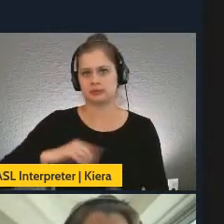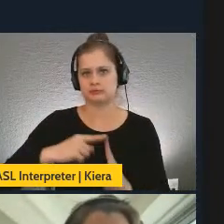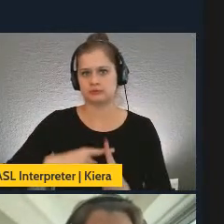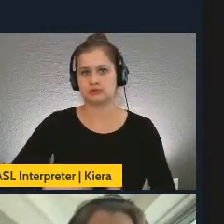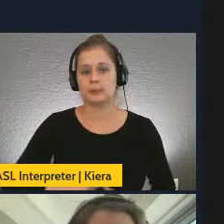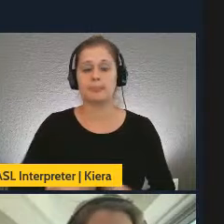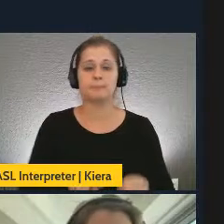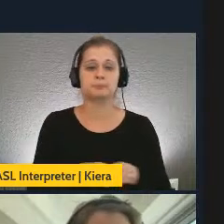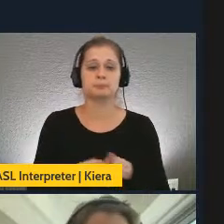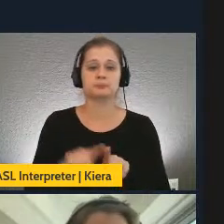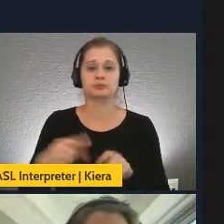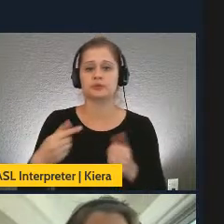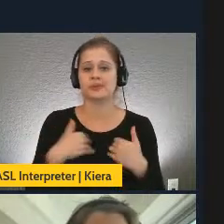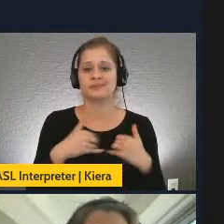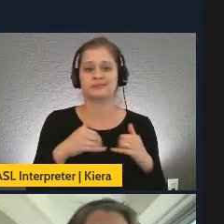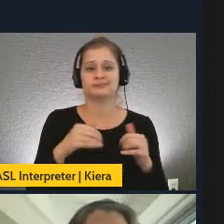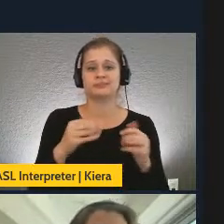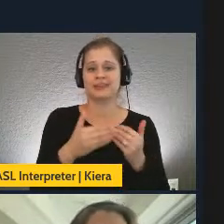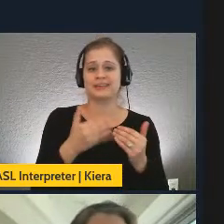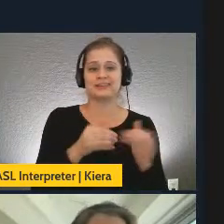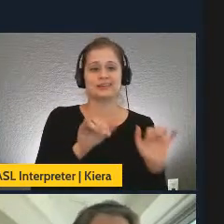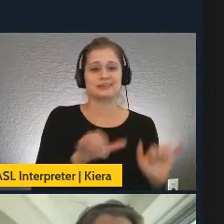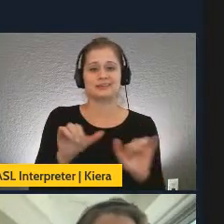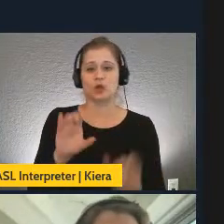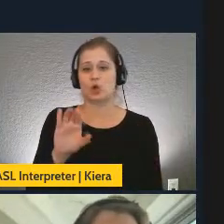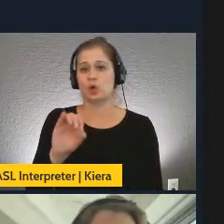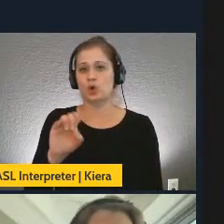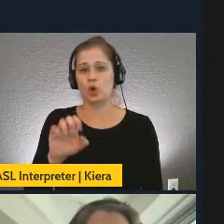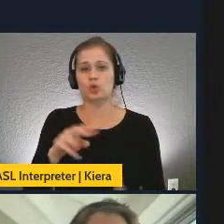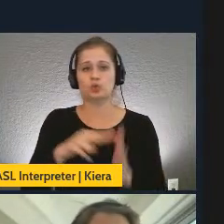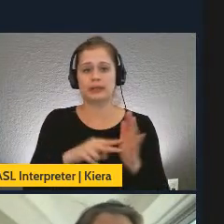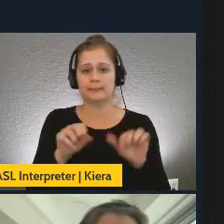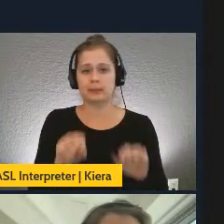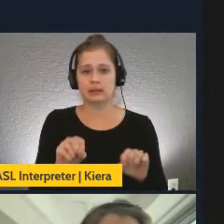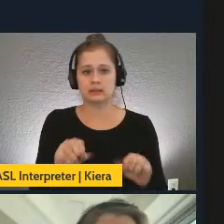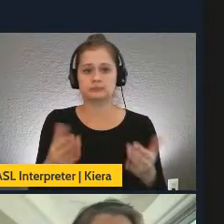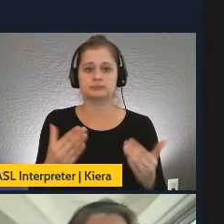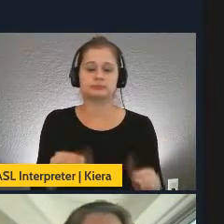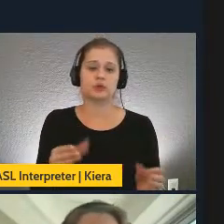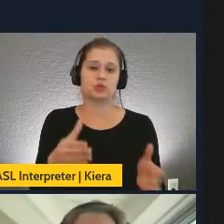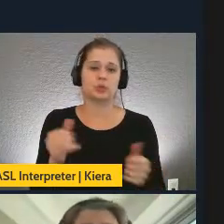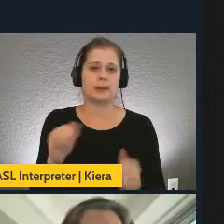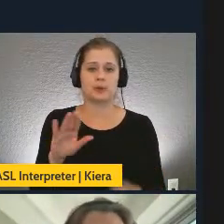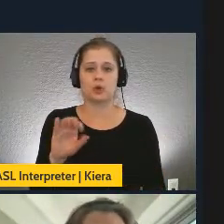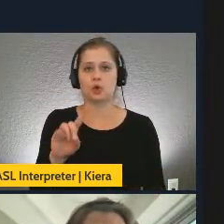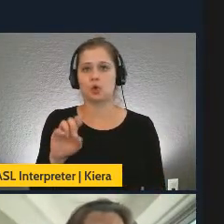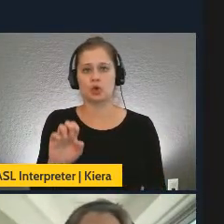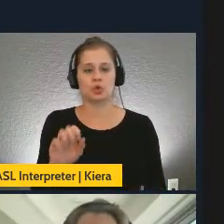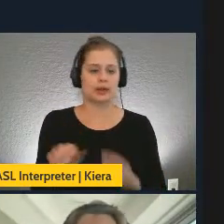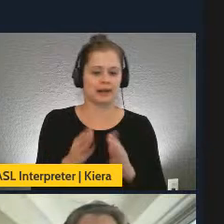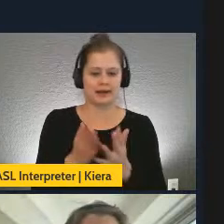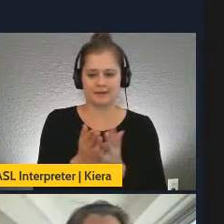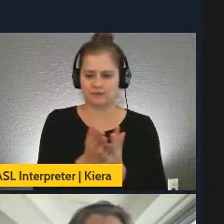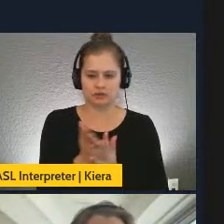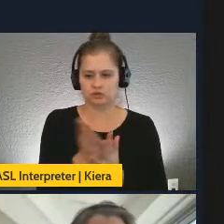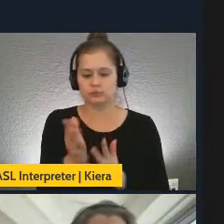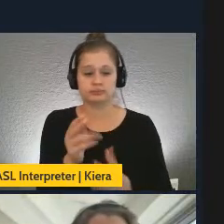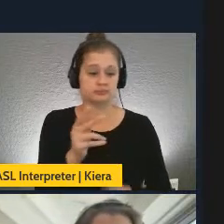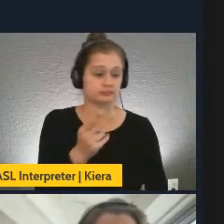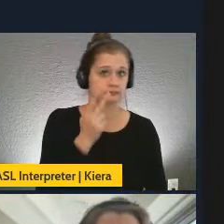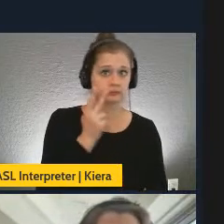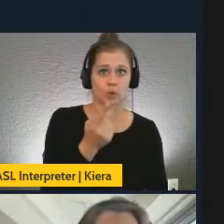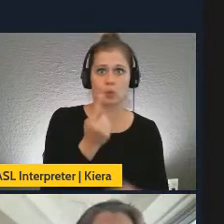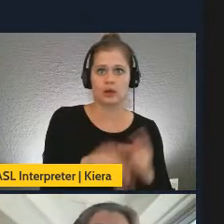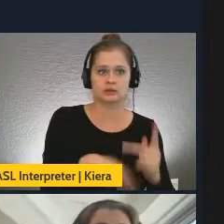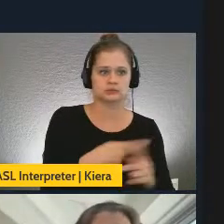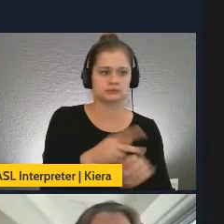consistent code readability across all layers of the stack, as well as rapid code navigation, being able to click on a type and see, okay, cool, this type consists of fields X,